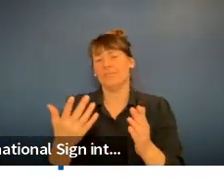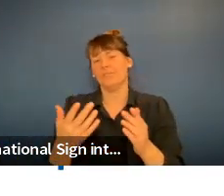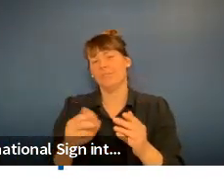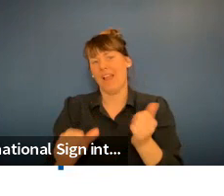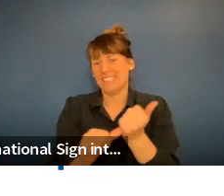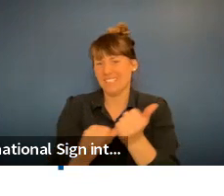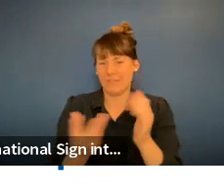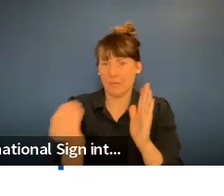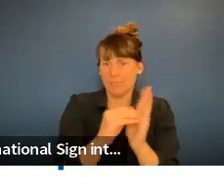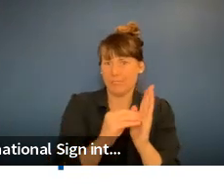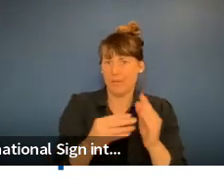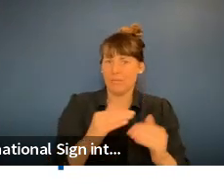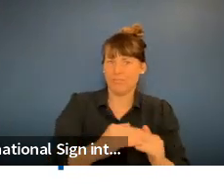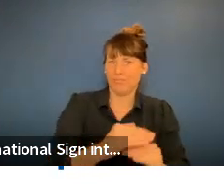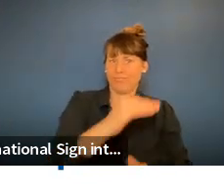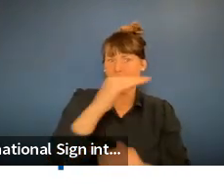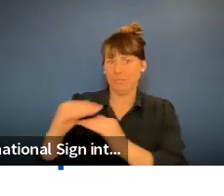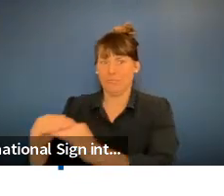which are listed in the national list.